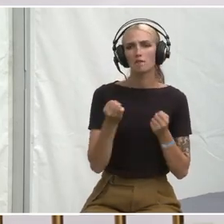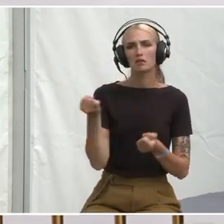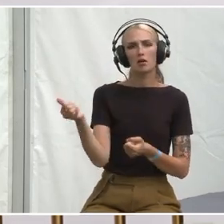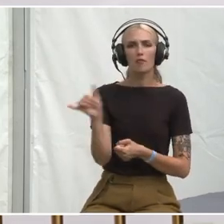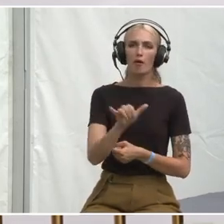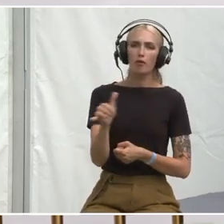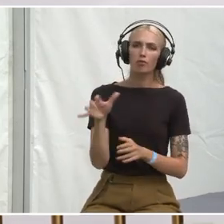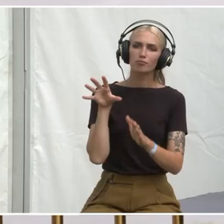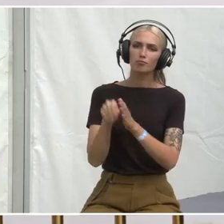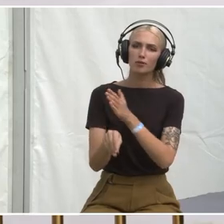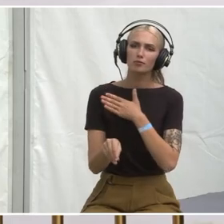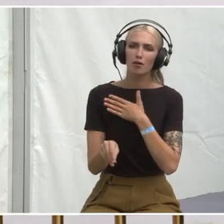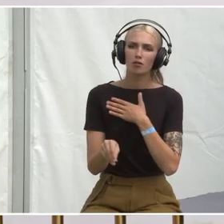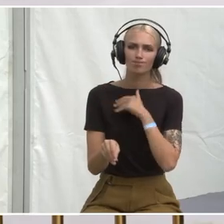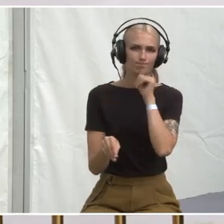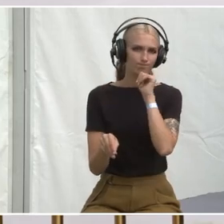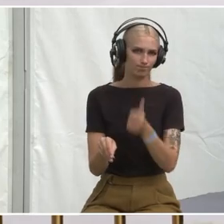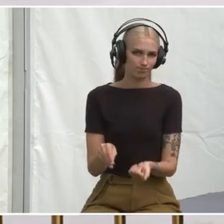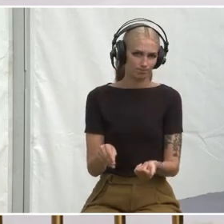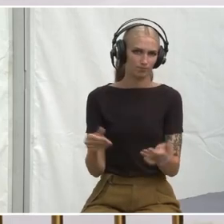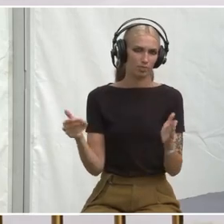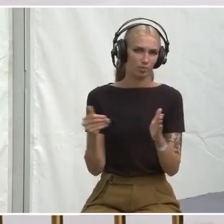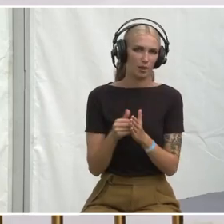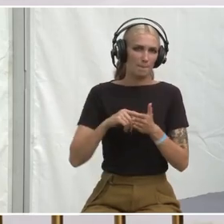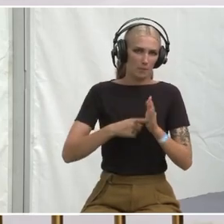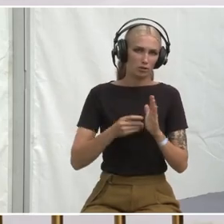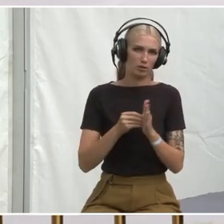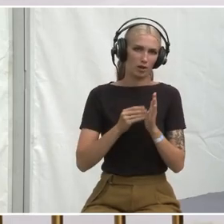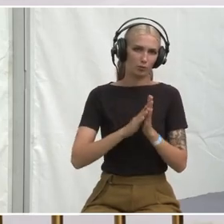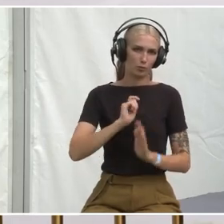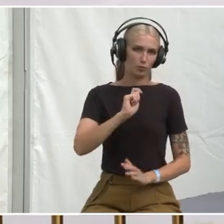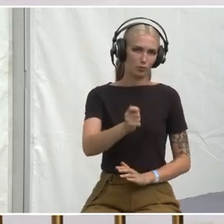car, you can't get into it. So in Norway, they start